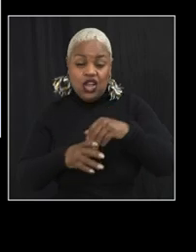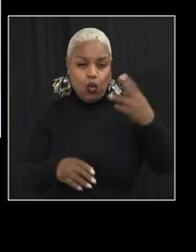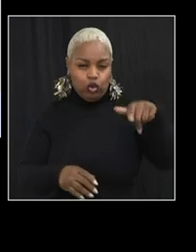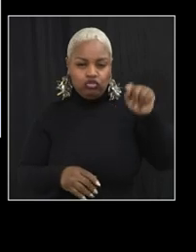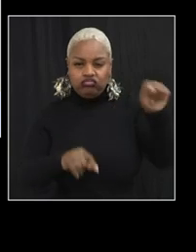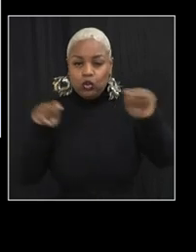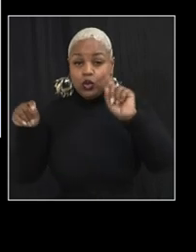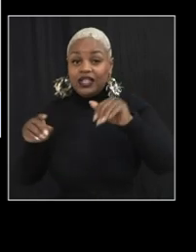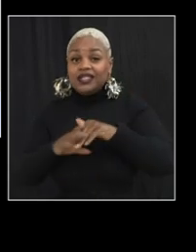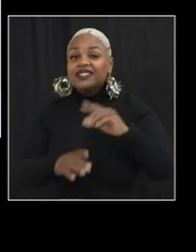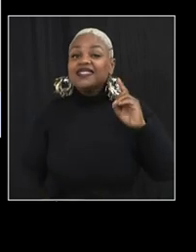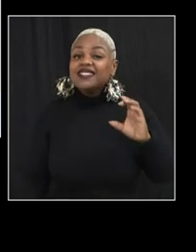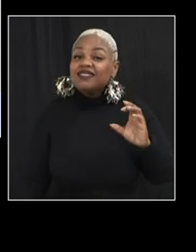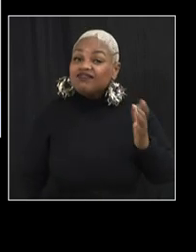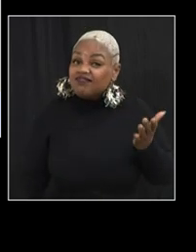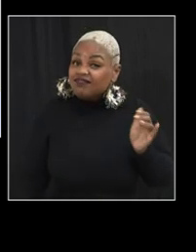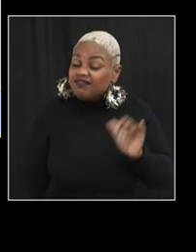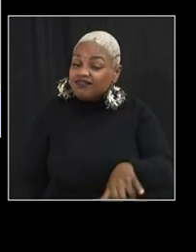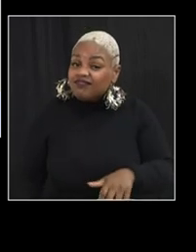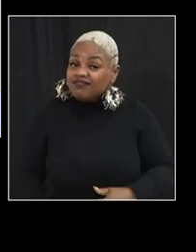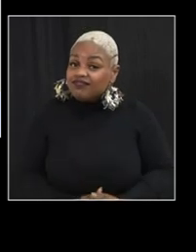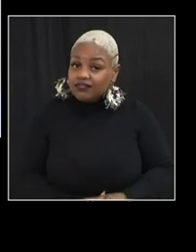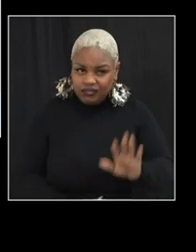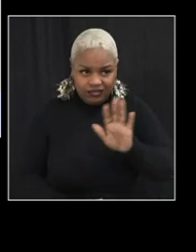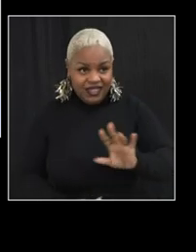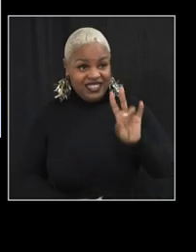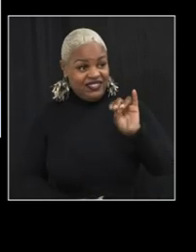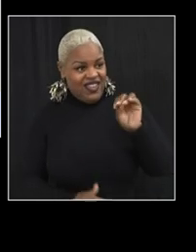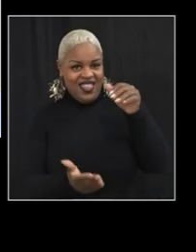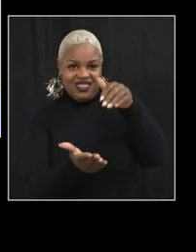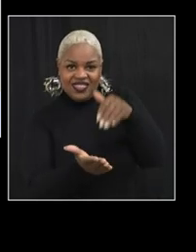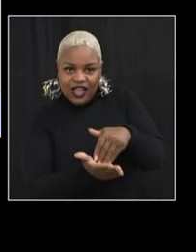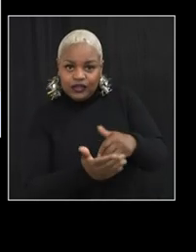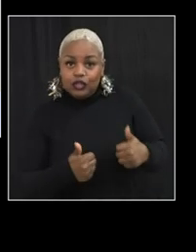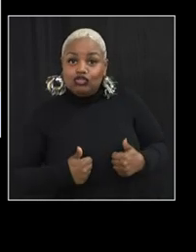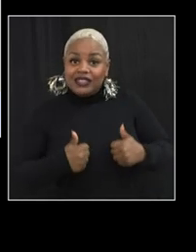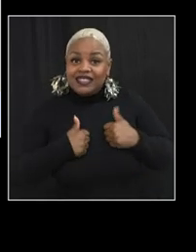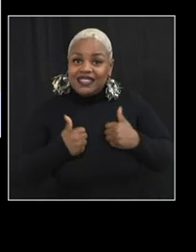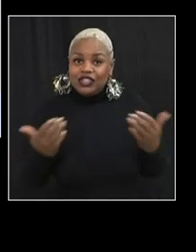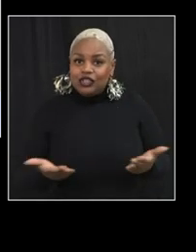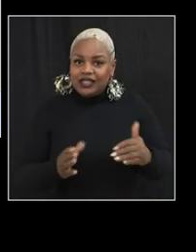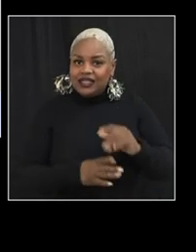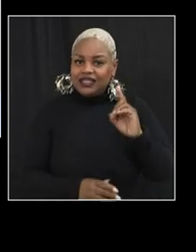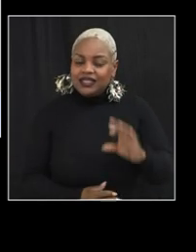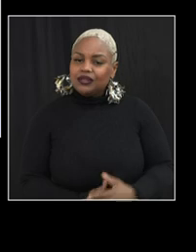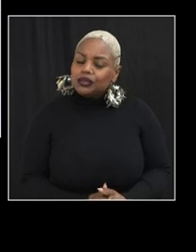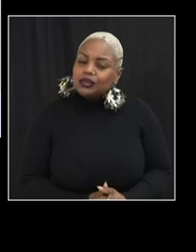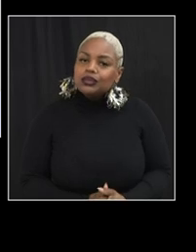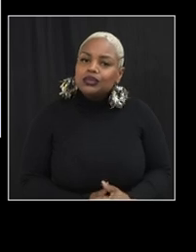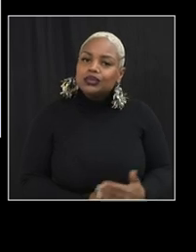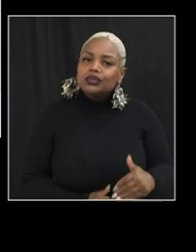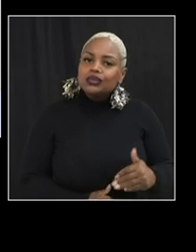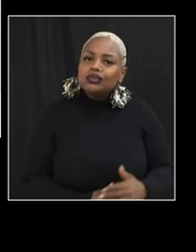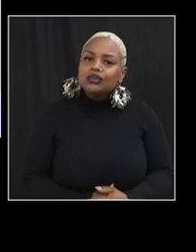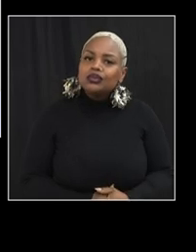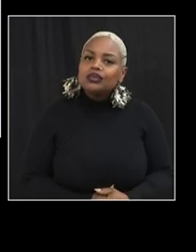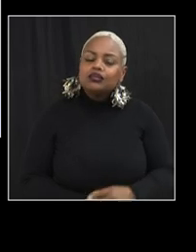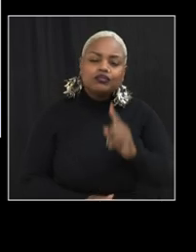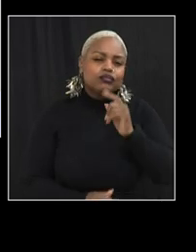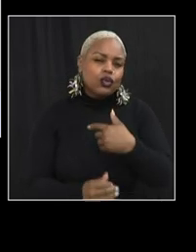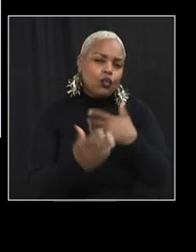D.C. About 70,000 of them are D.C. residents. So I want you to know that